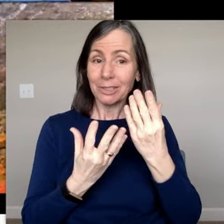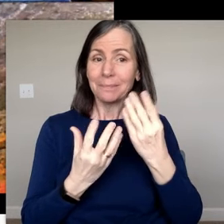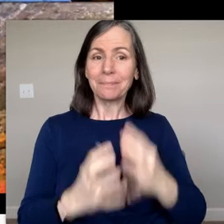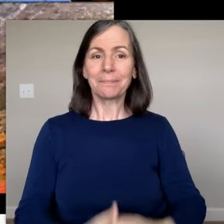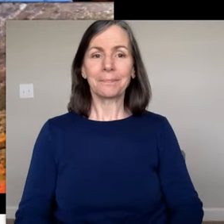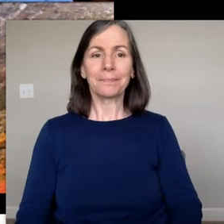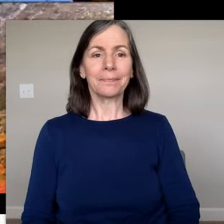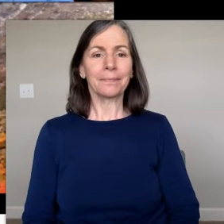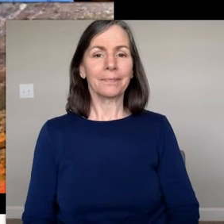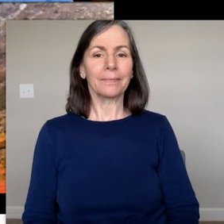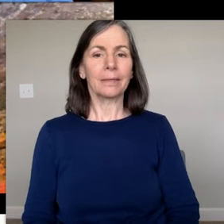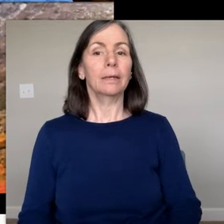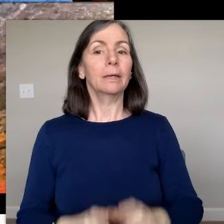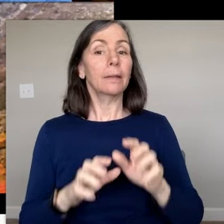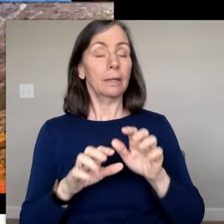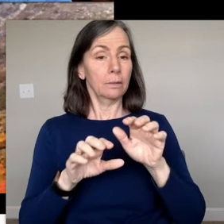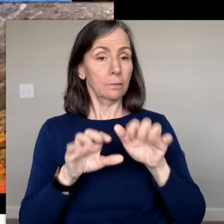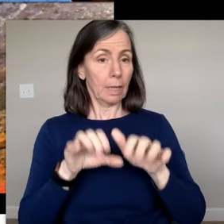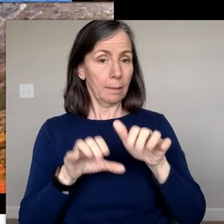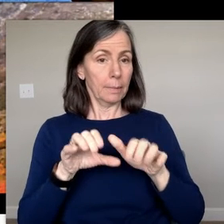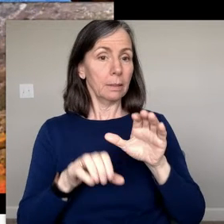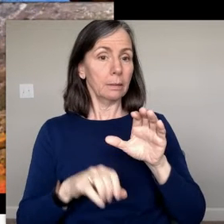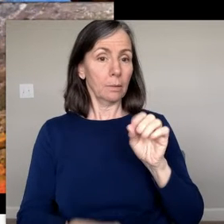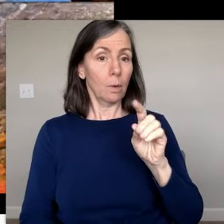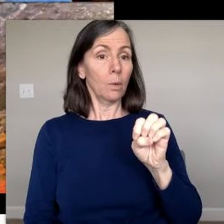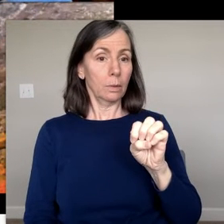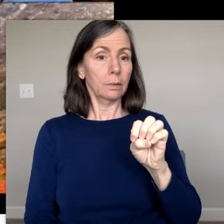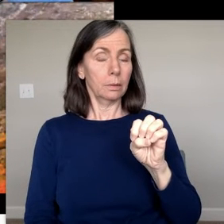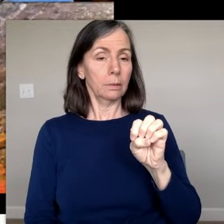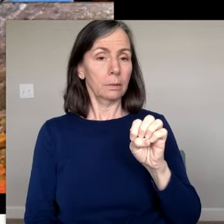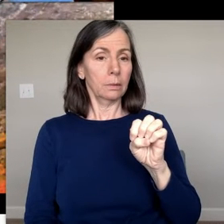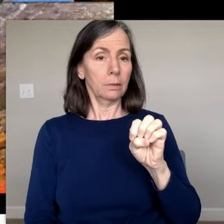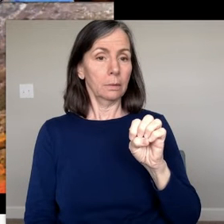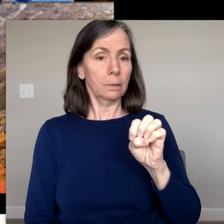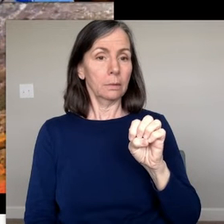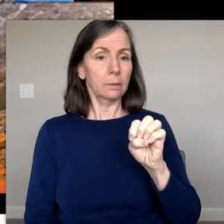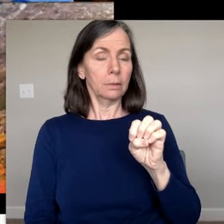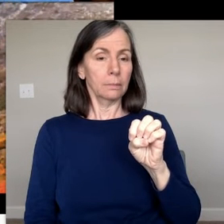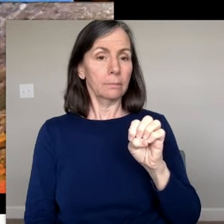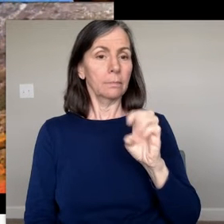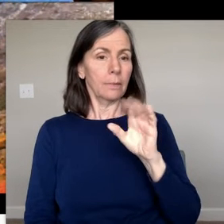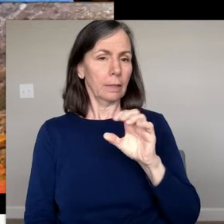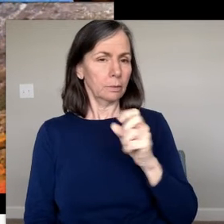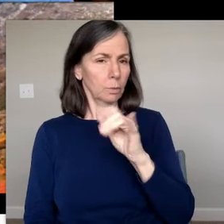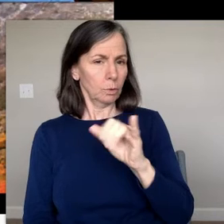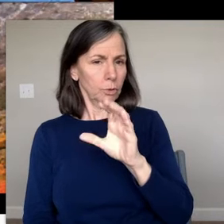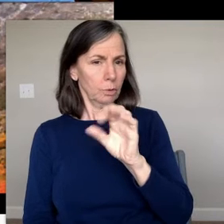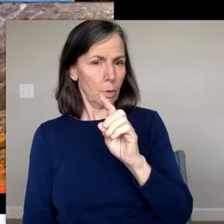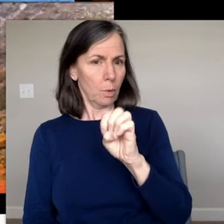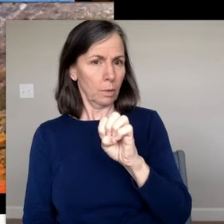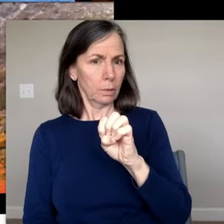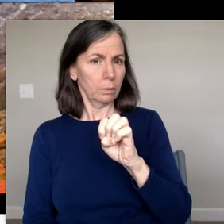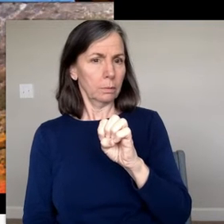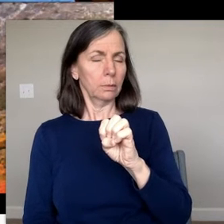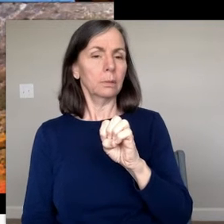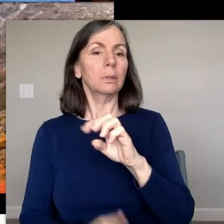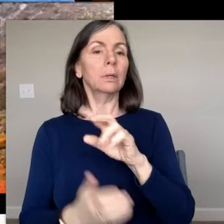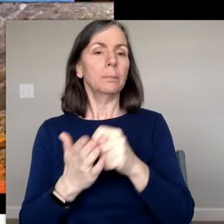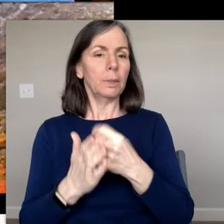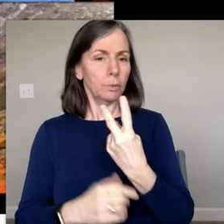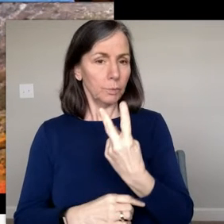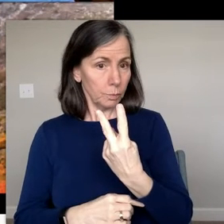Then you're going to type in the code that we gave you on Schoology. So for period 2, this is